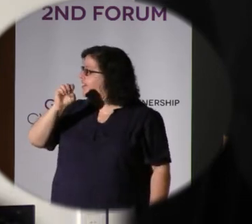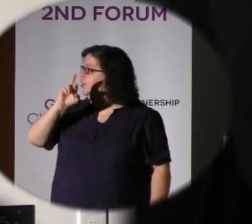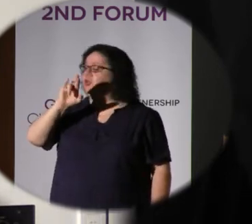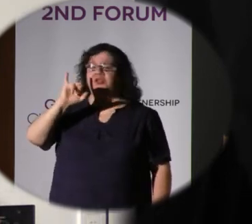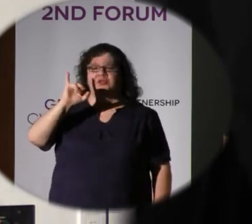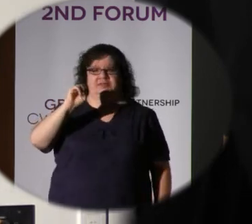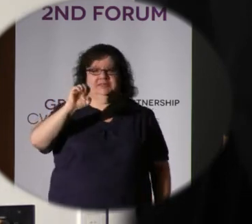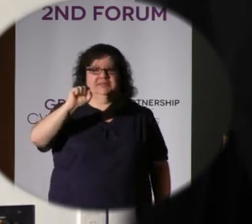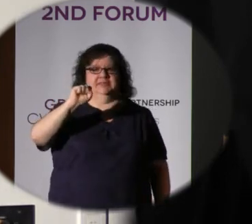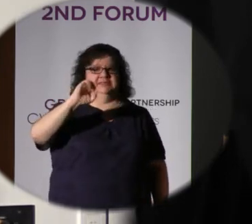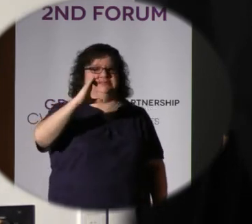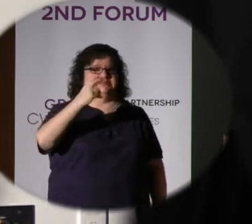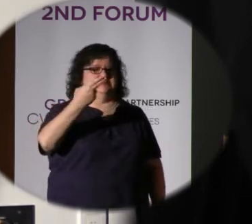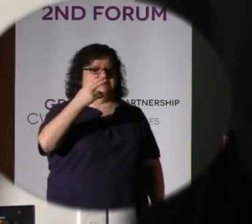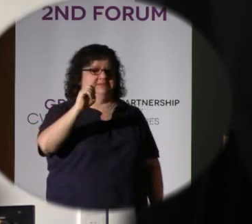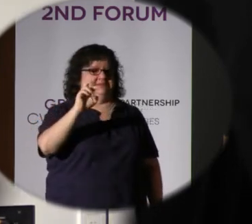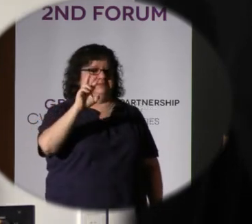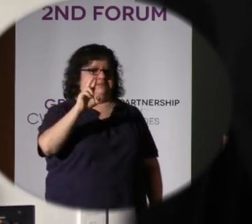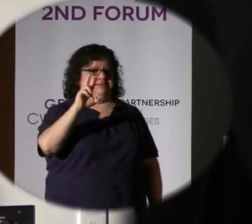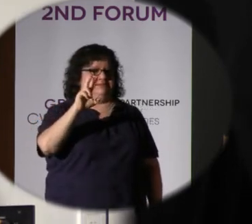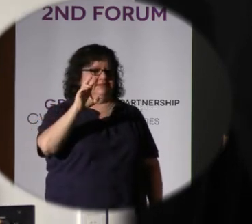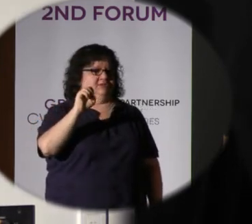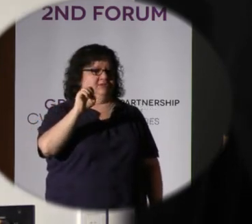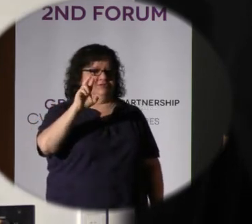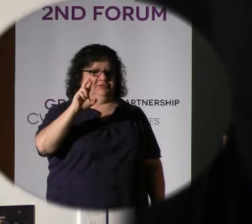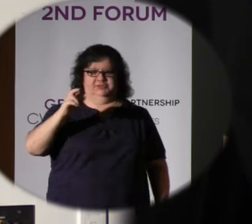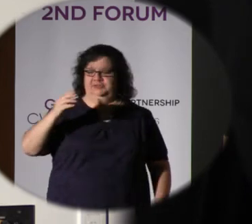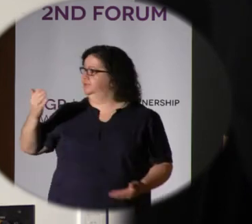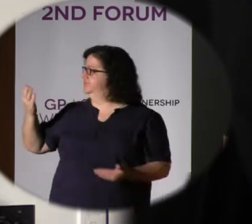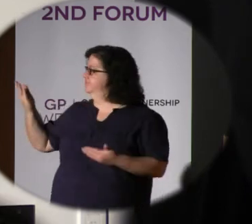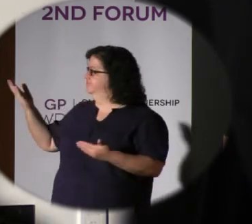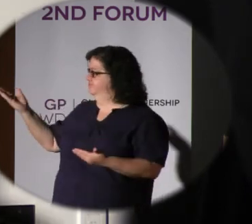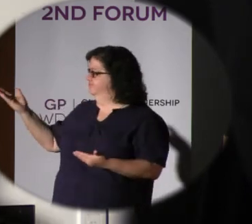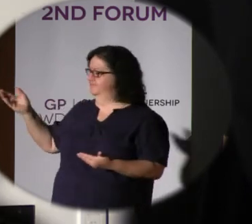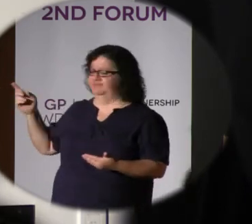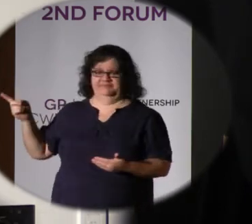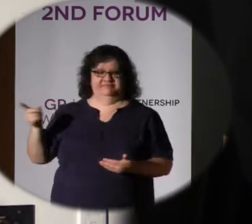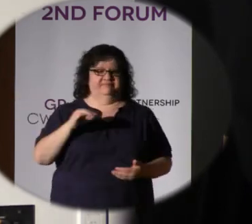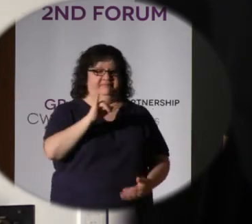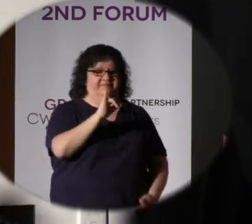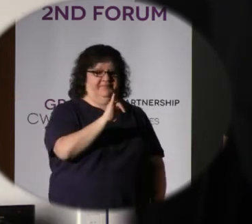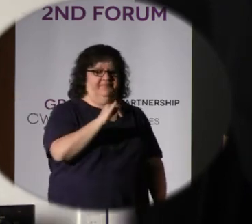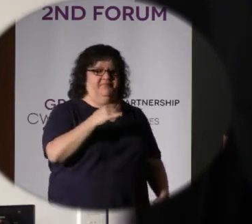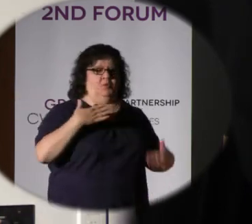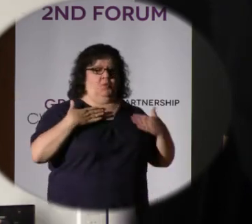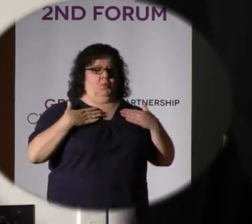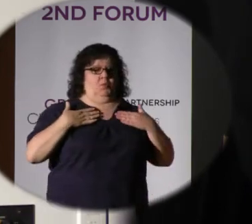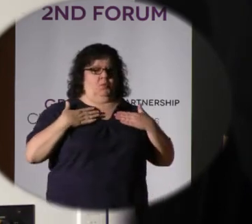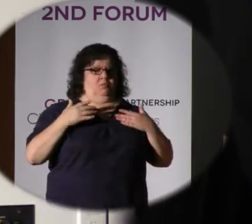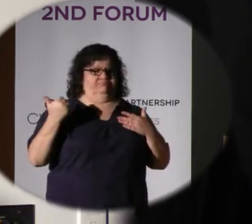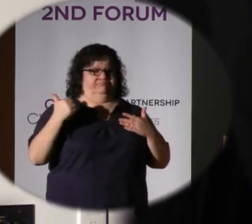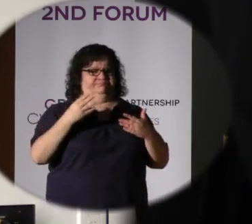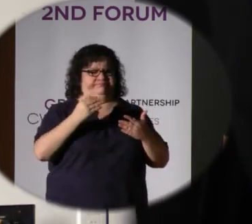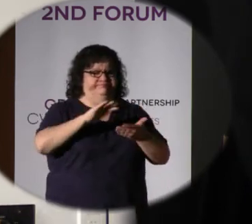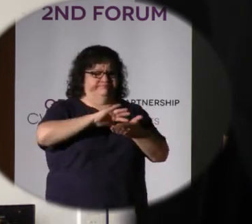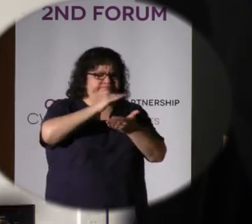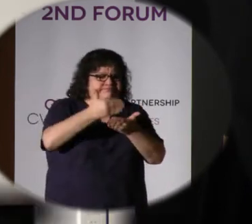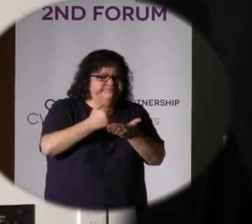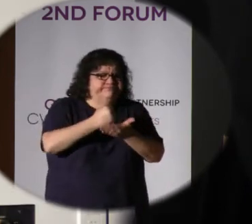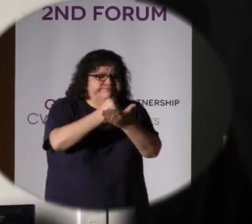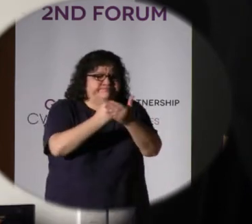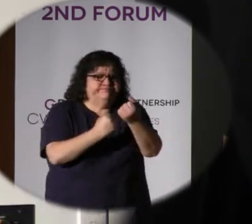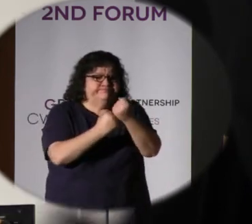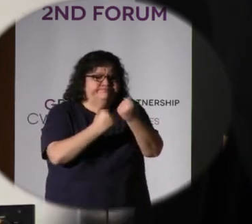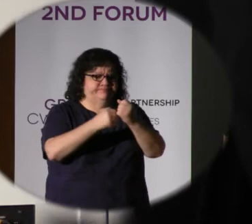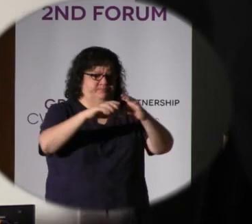lead on the humanitarian task force. And while she's making her way forward, I've also been asked to remind you to, if